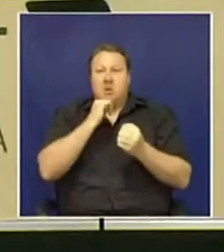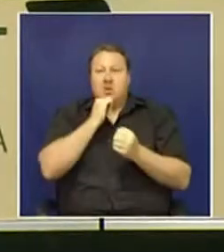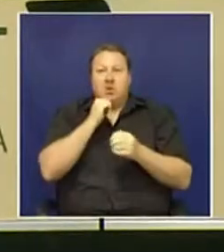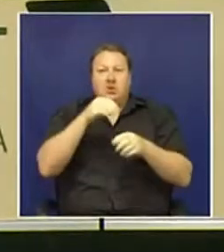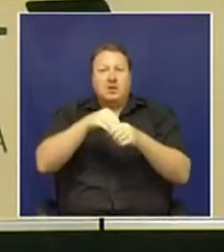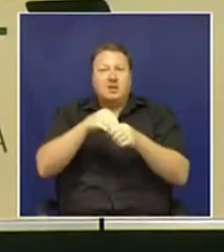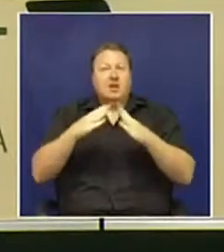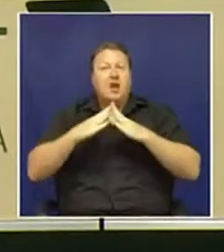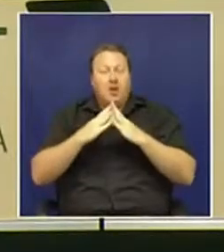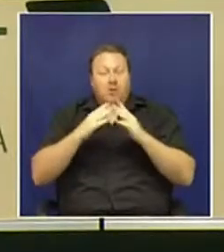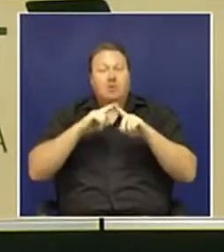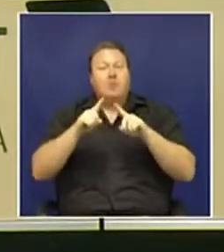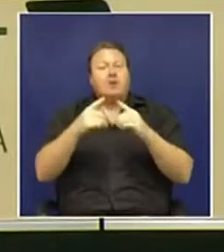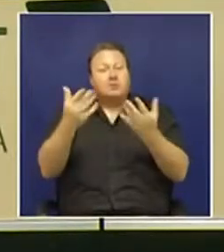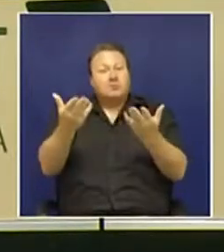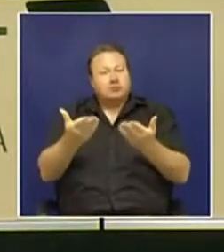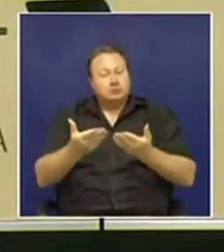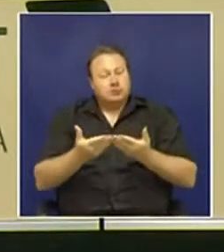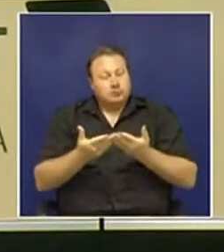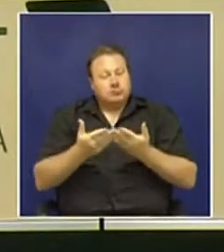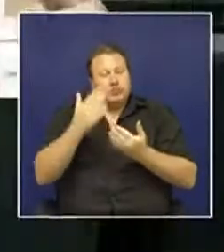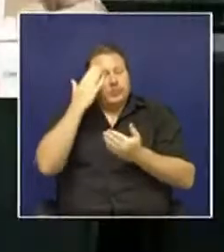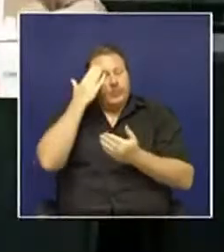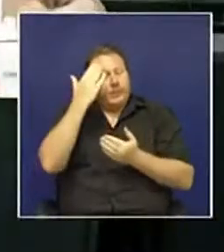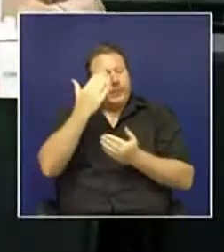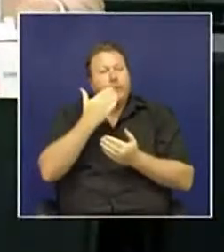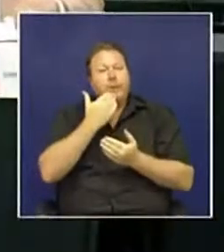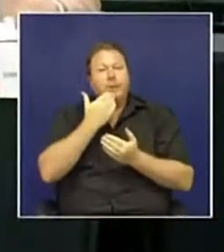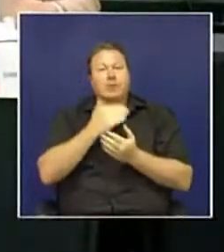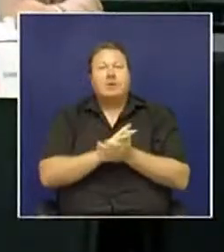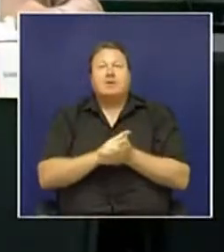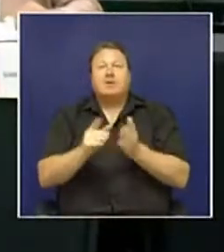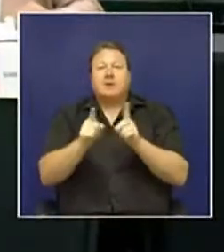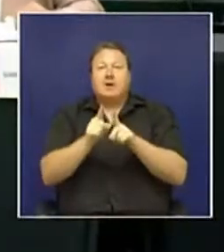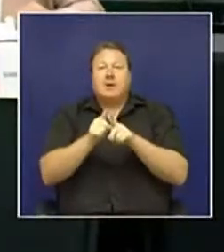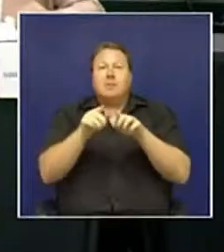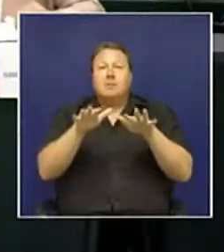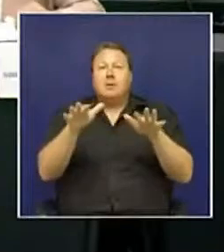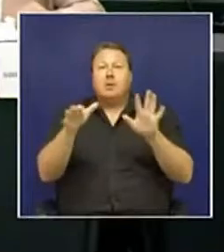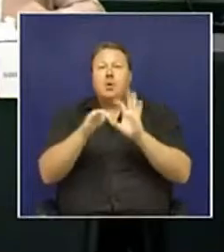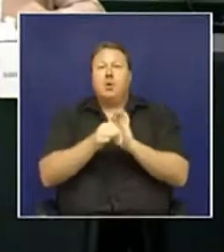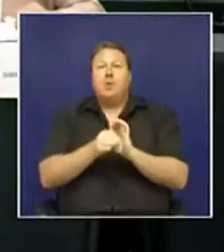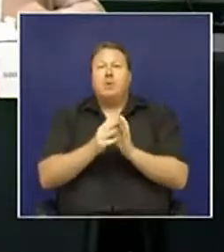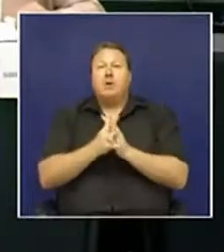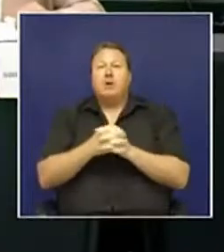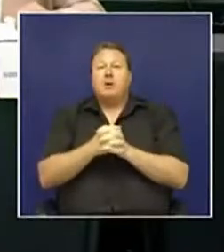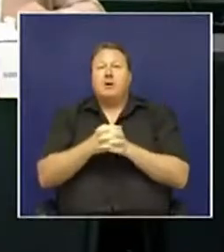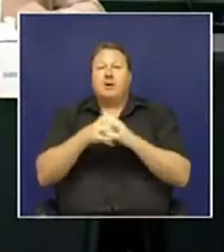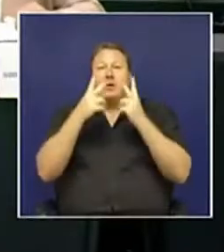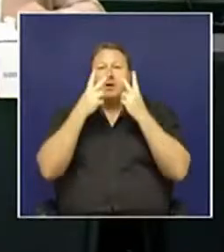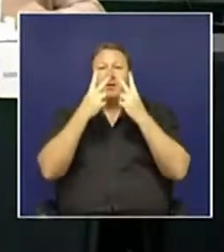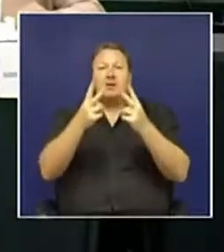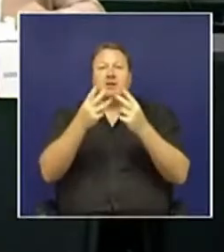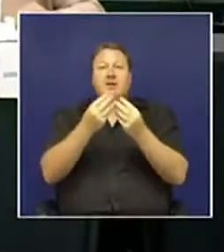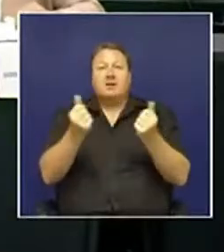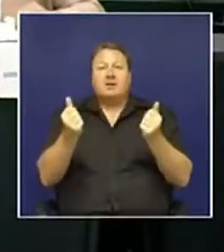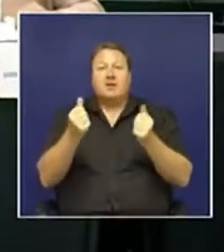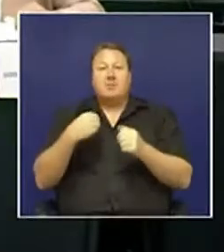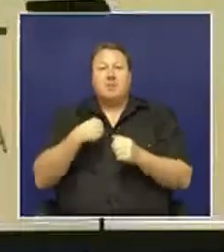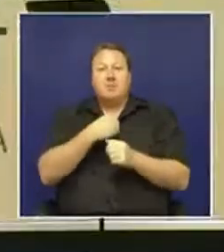and also our people at home. I see some members are looking at me with a